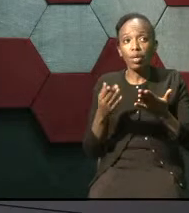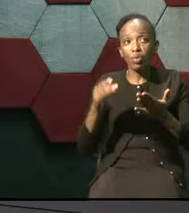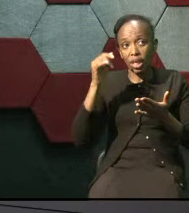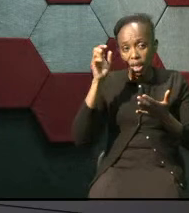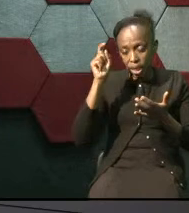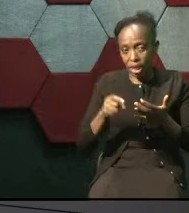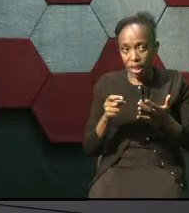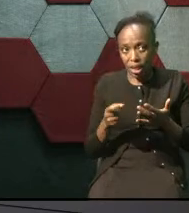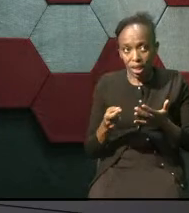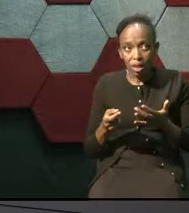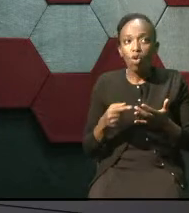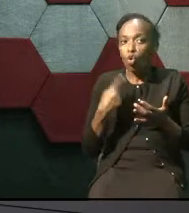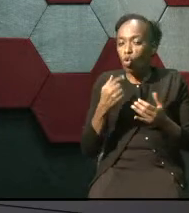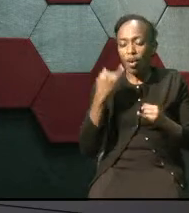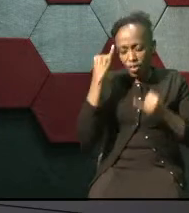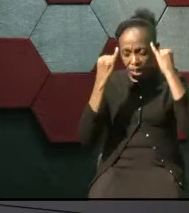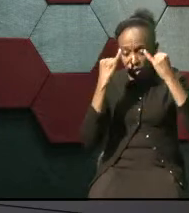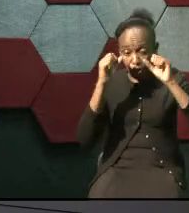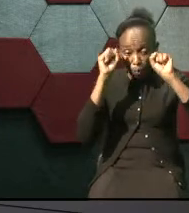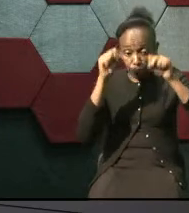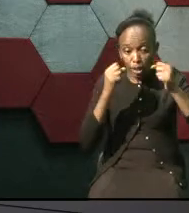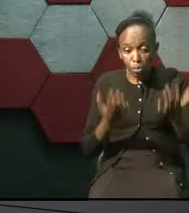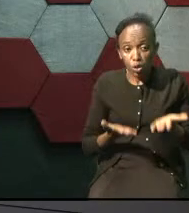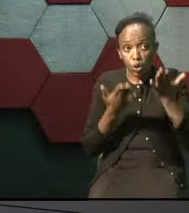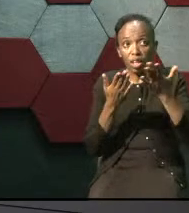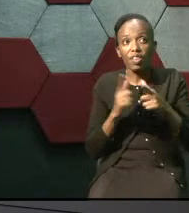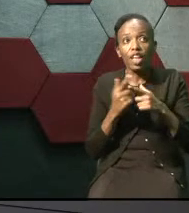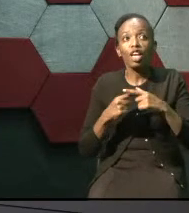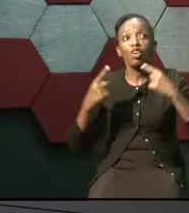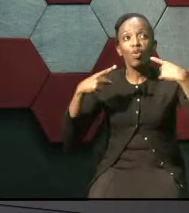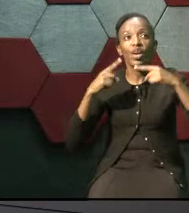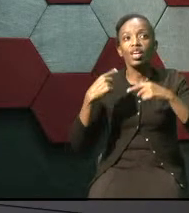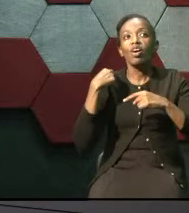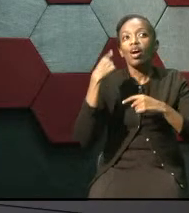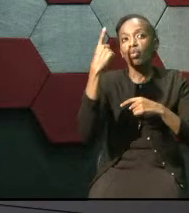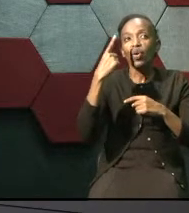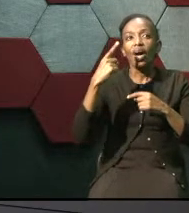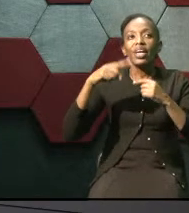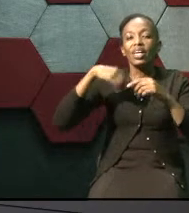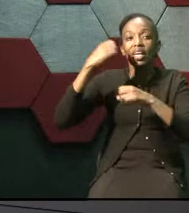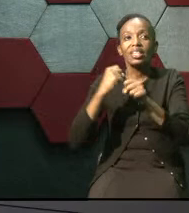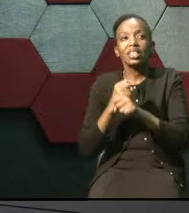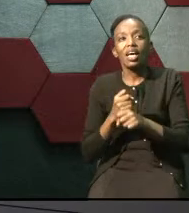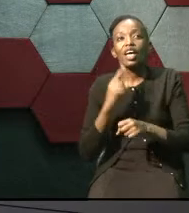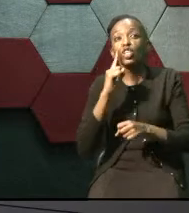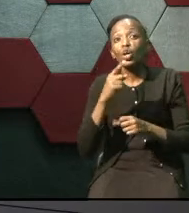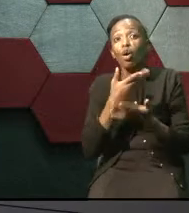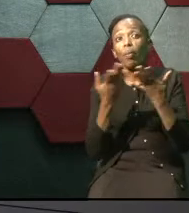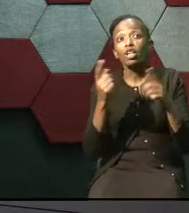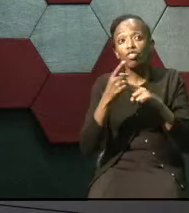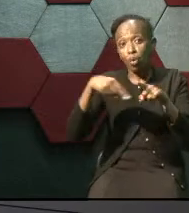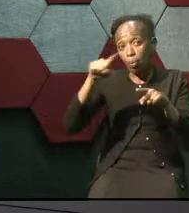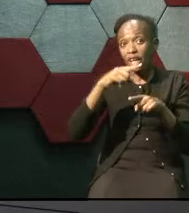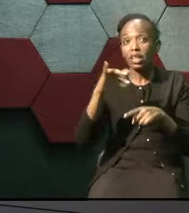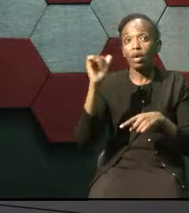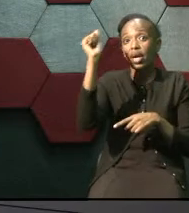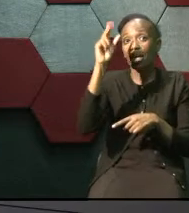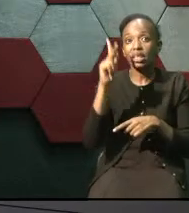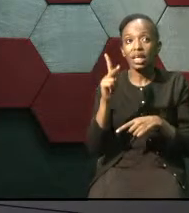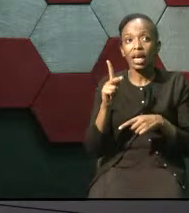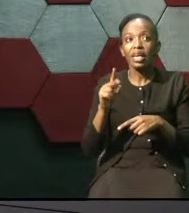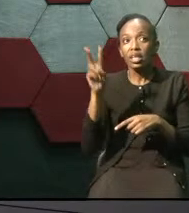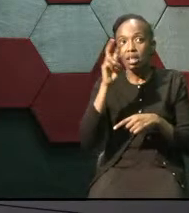innovation. Whoever innovates something that can lift this for us is going to win #1 next year, overall winner. I guarantee it. But from us at YSK, see